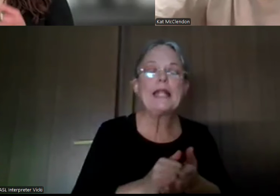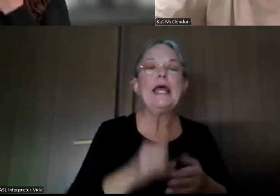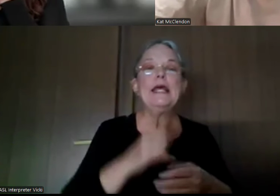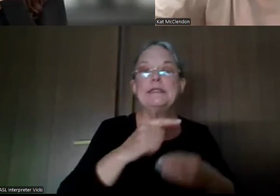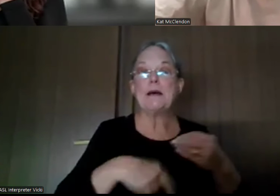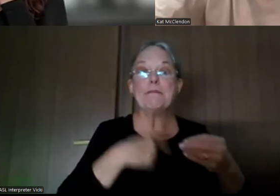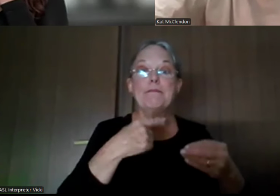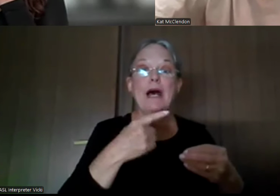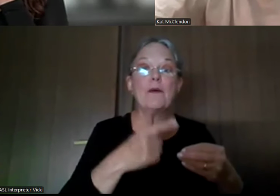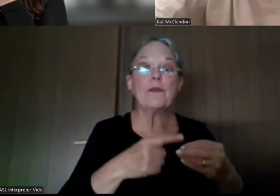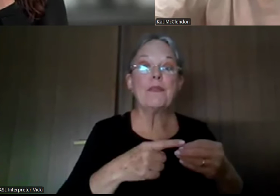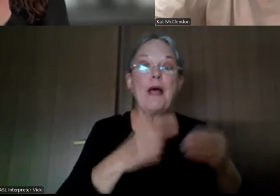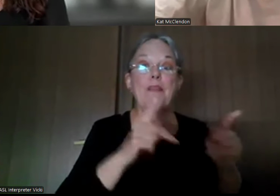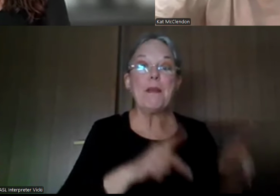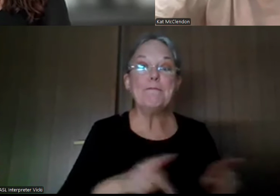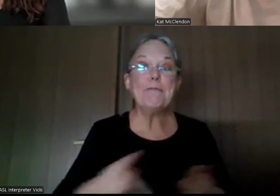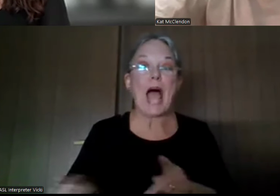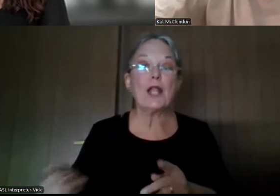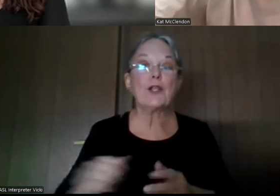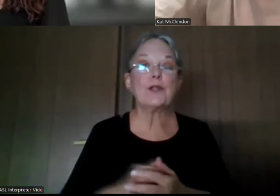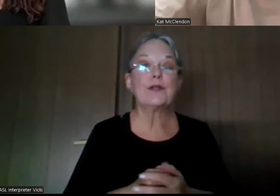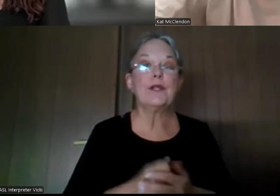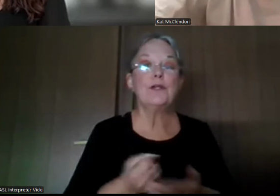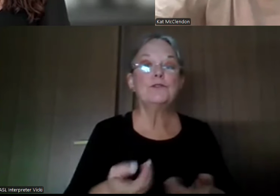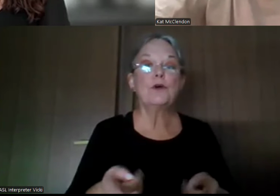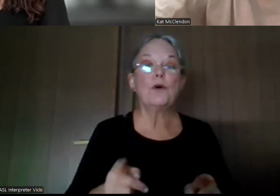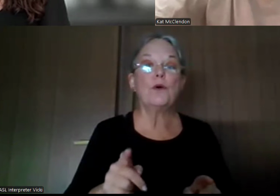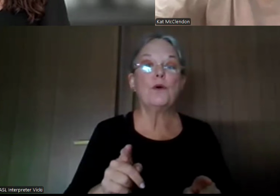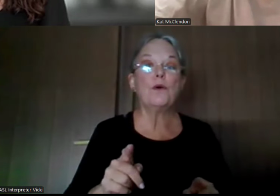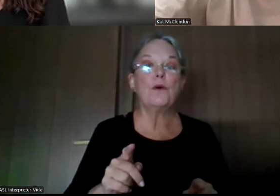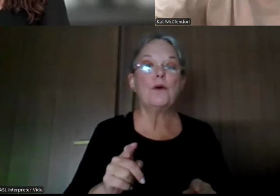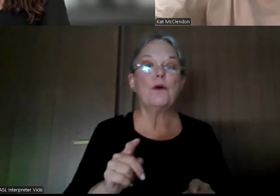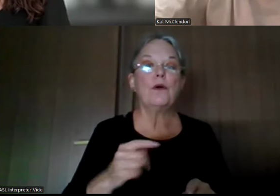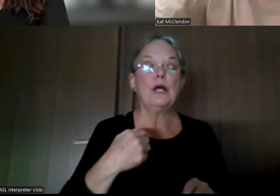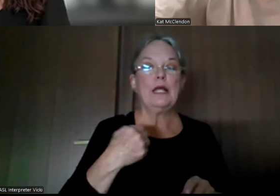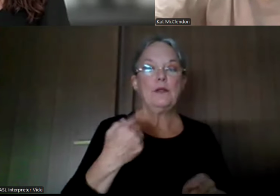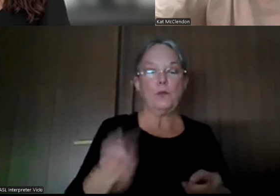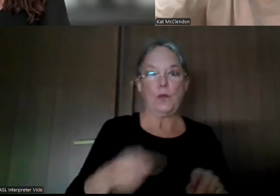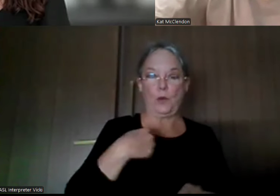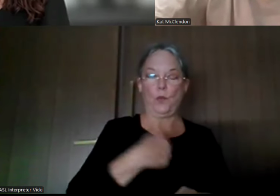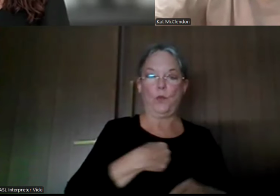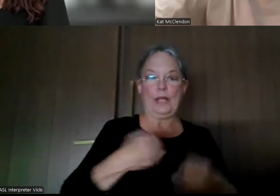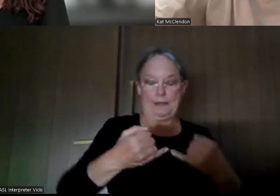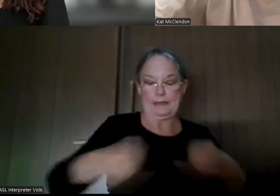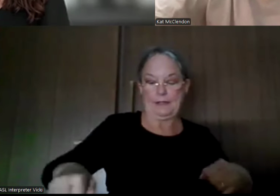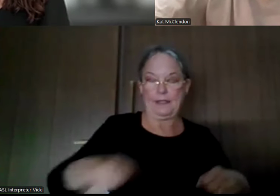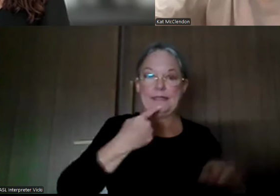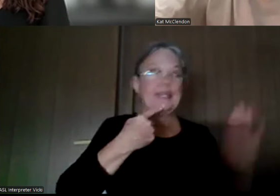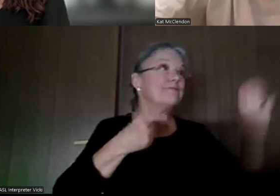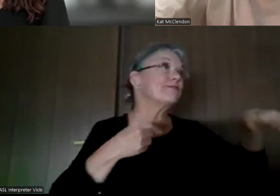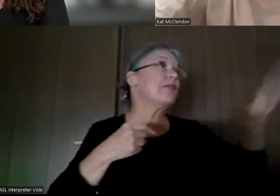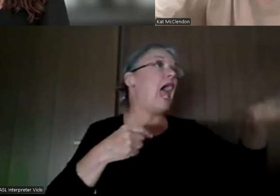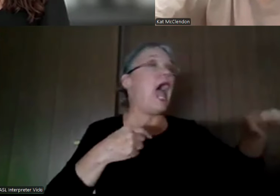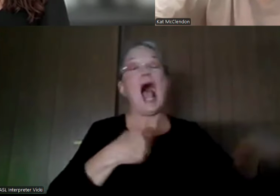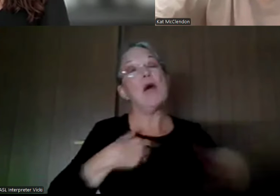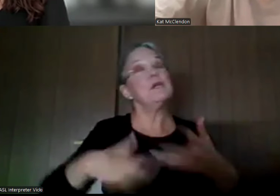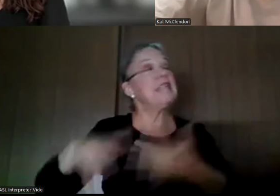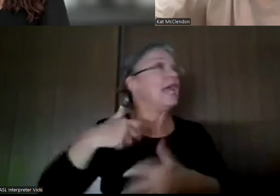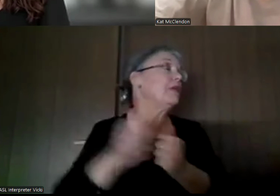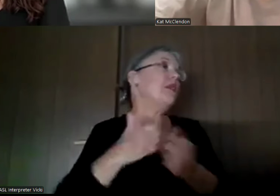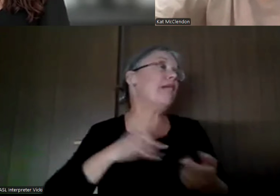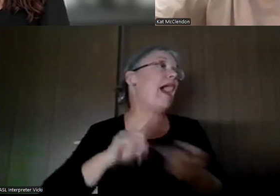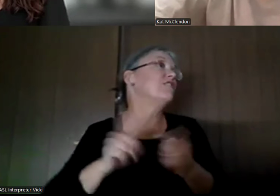right? So if we set a boundary and say, hey, I was really hanging out with my friends and really into this. And